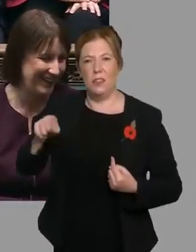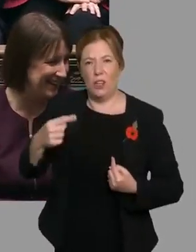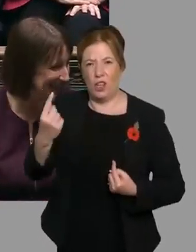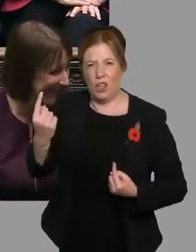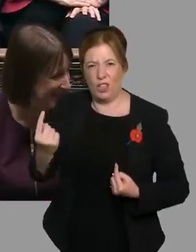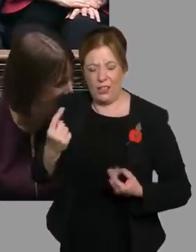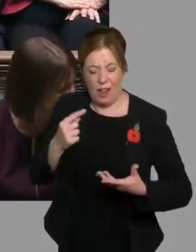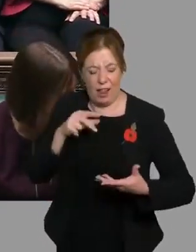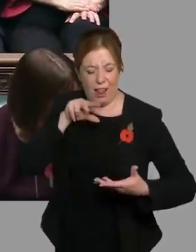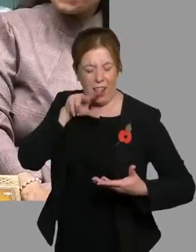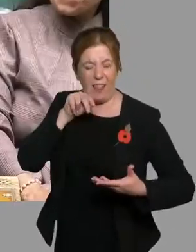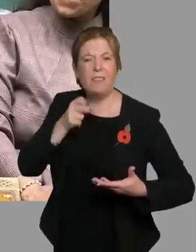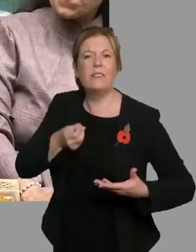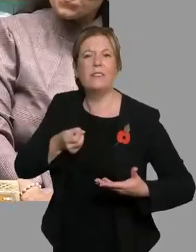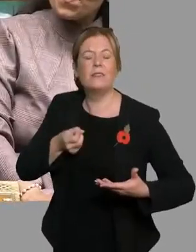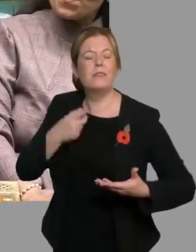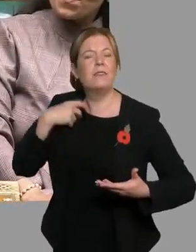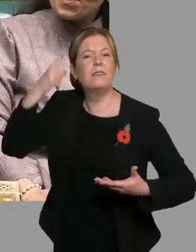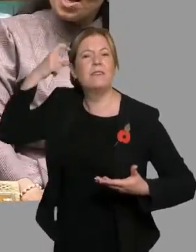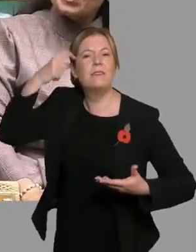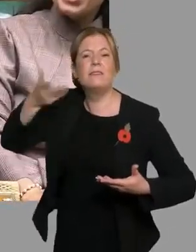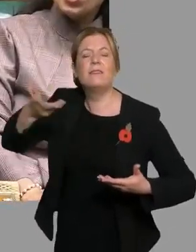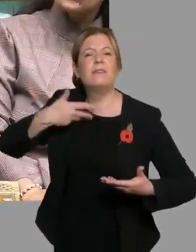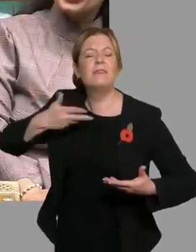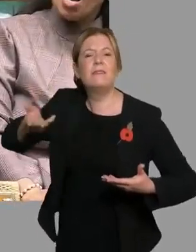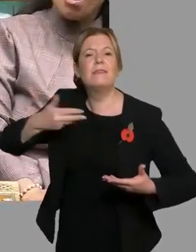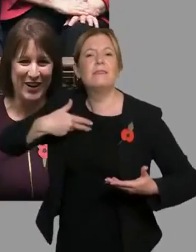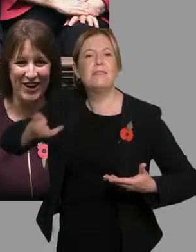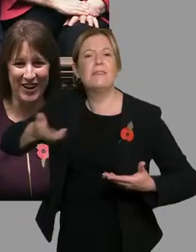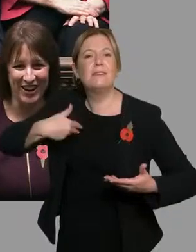What I will say about farmers is this.